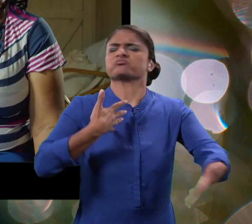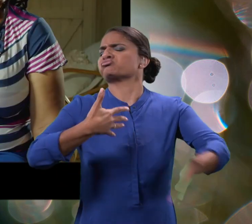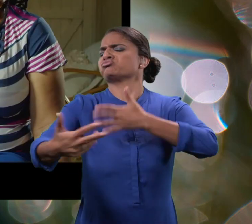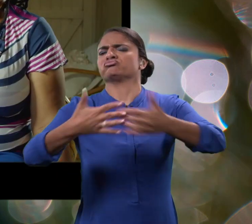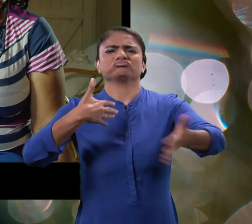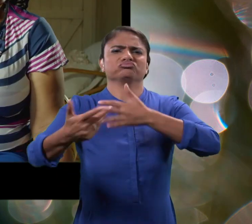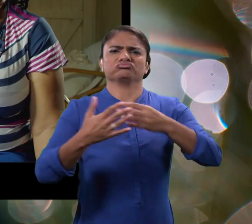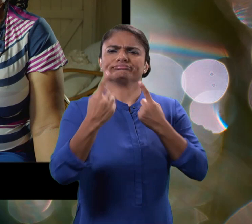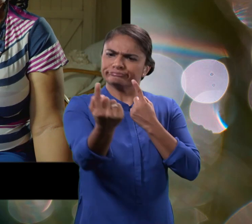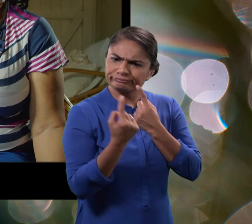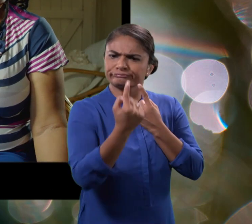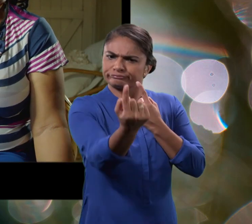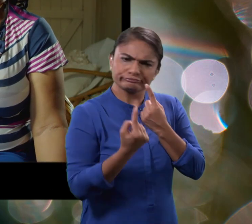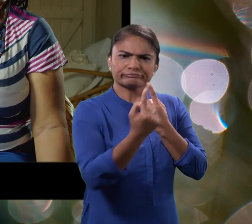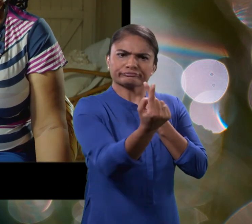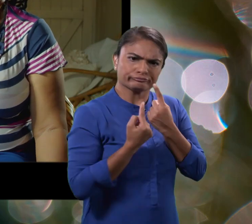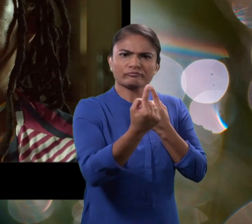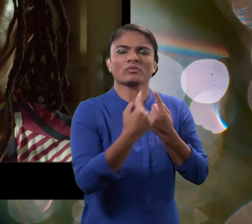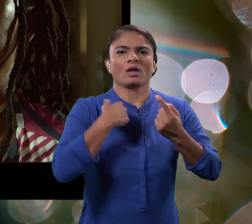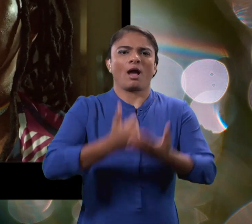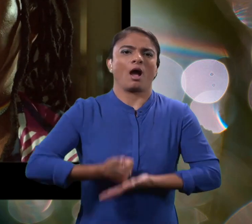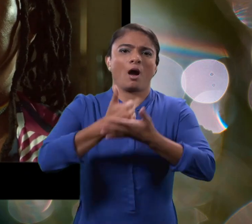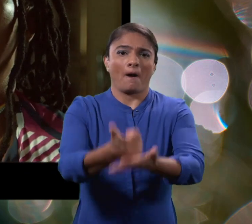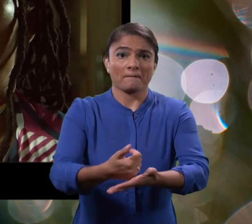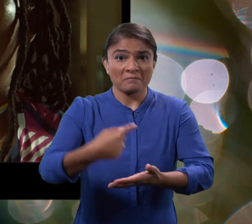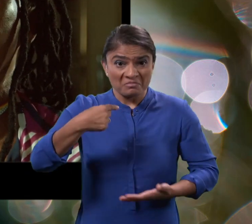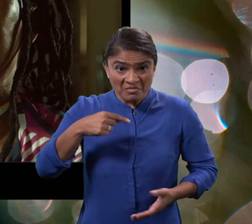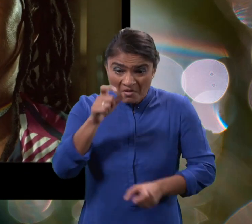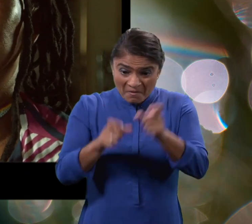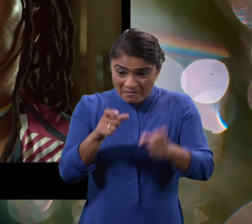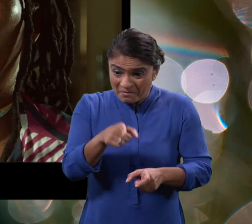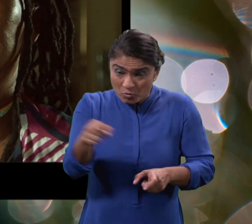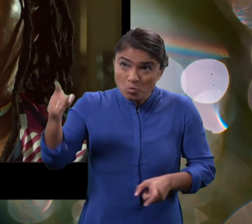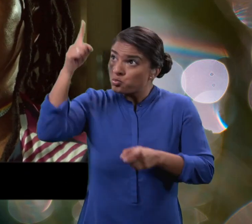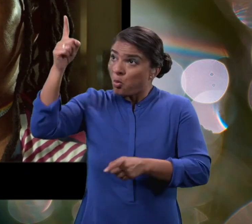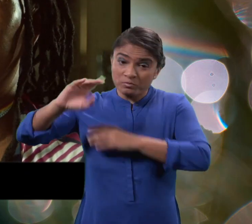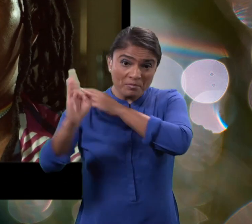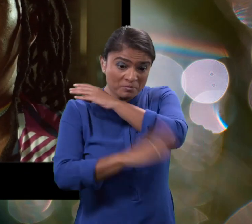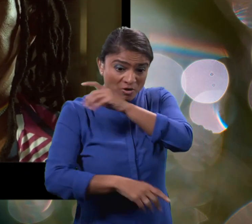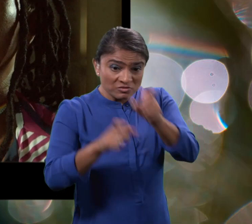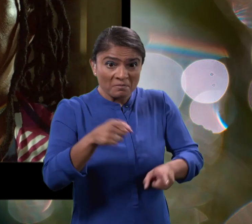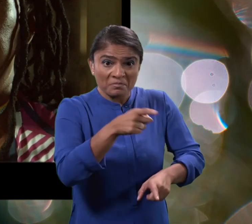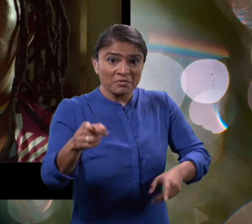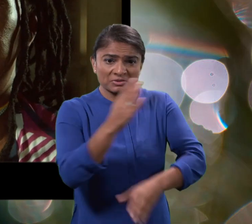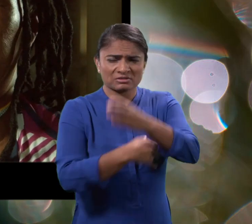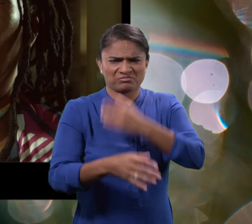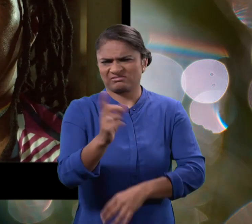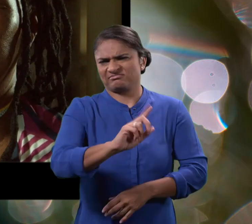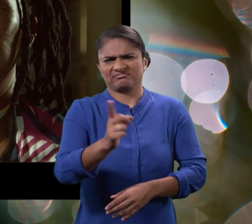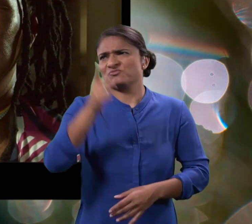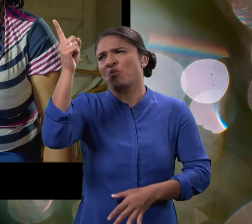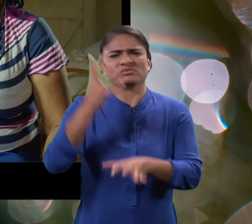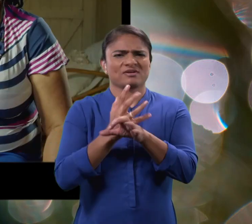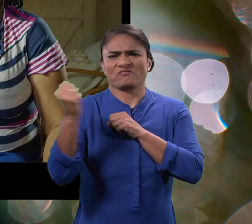kubekho umntu ozayo kum afune into. Ndicinga uba mna ndikholwa ngoba ayisiso tu isiqalekiso, uThixo kanazayenze loo